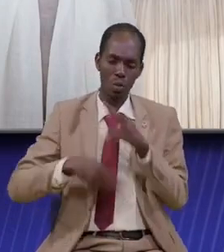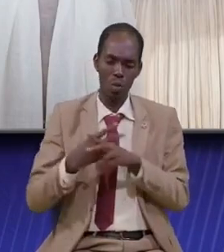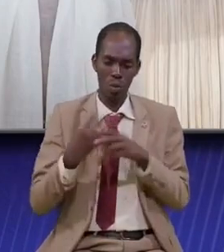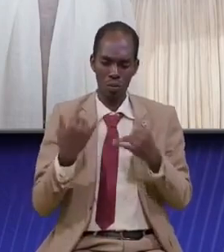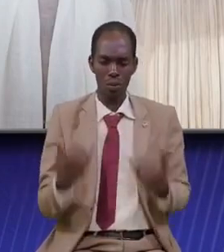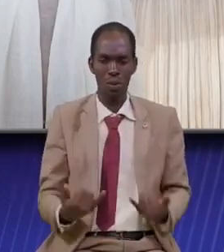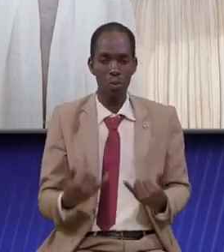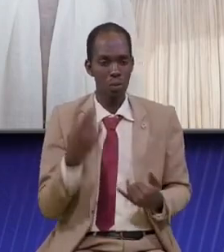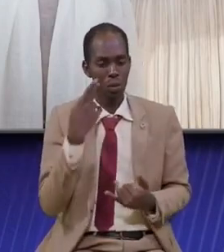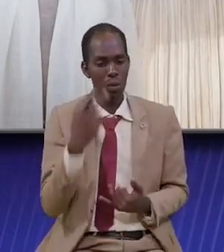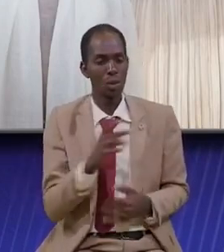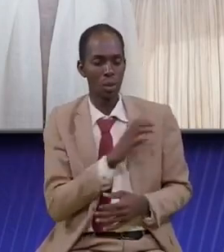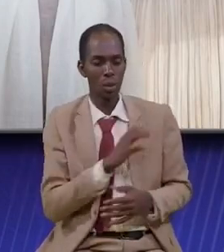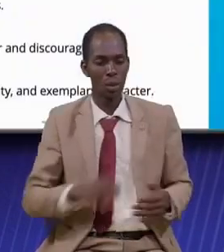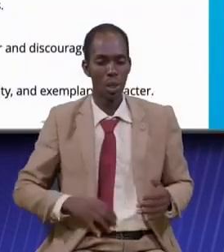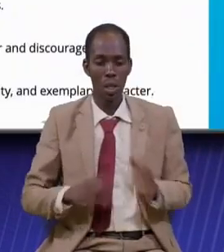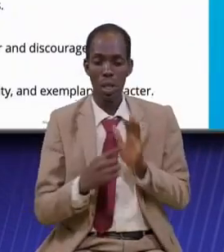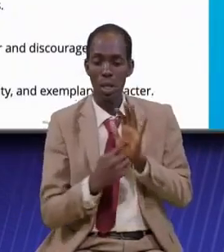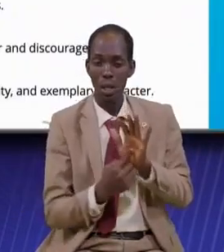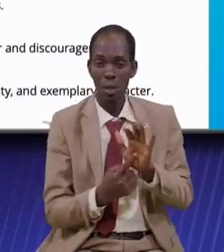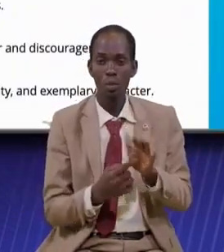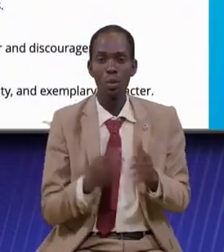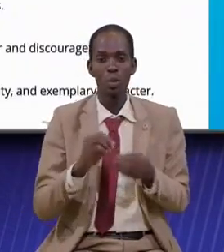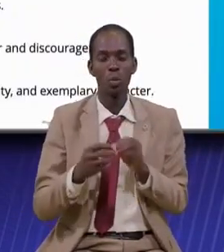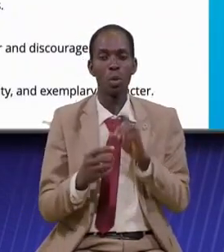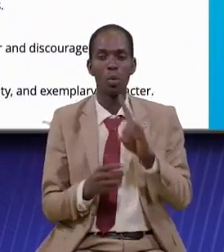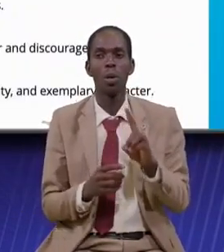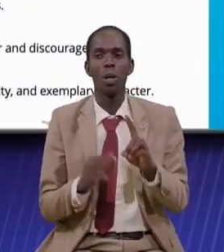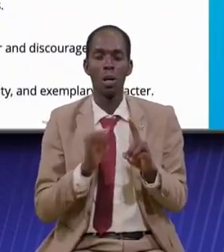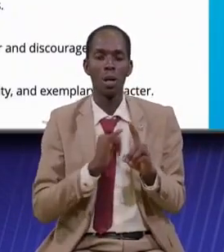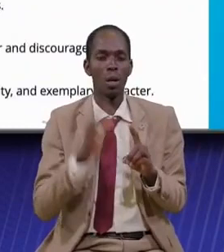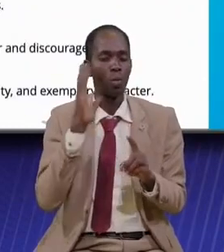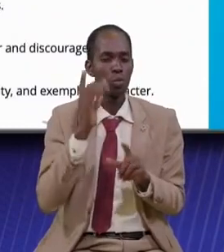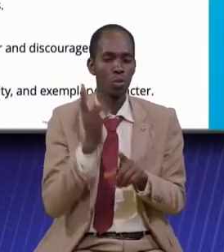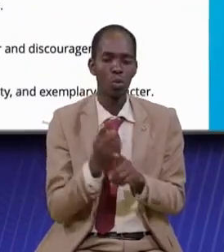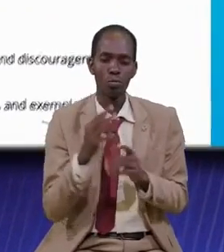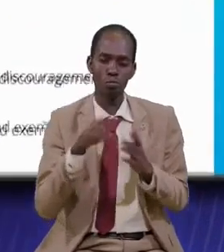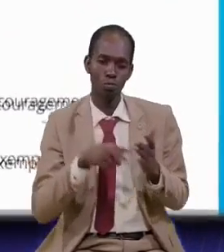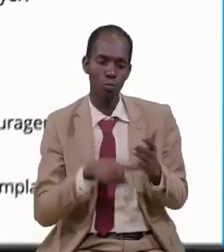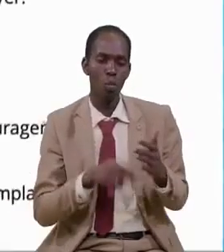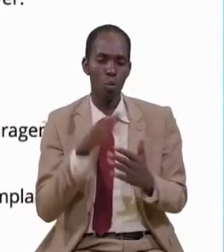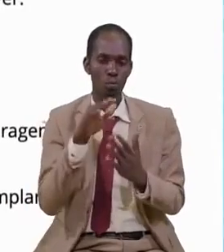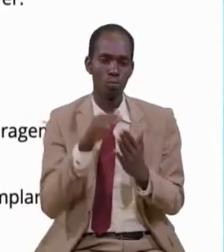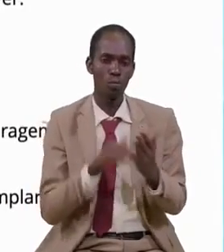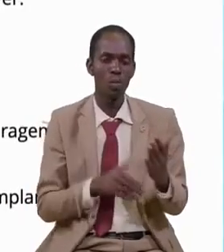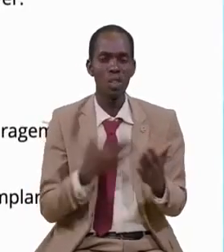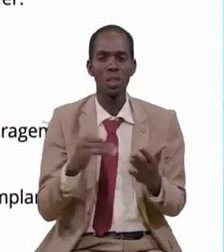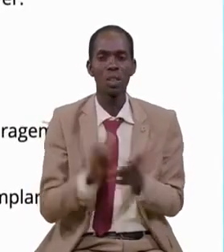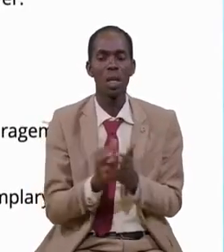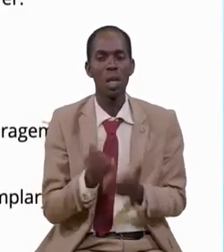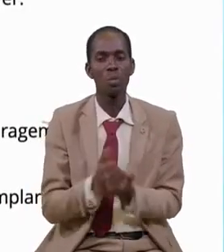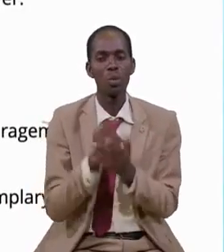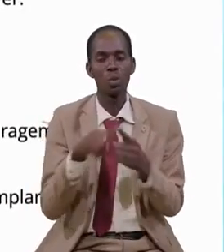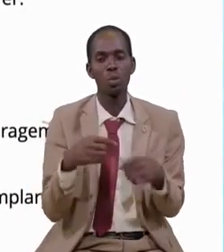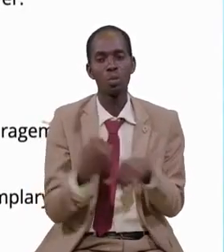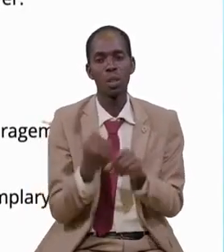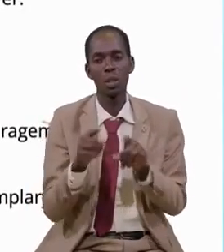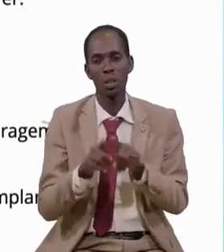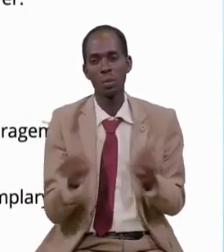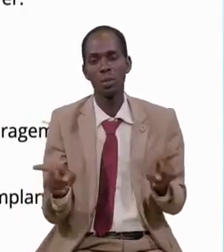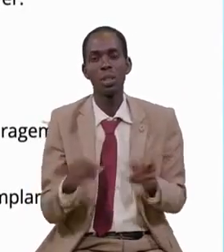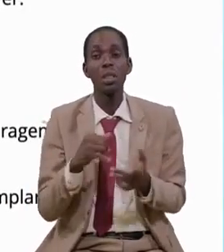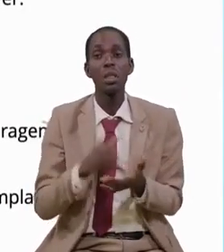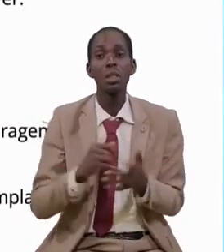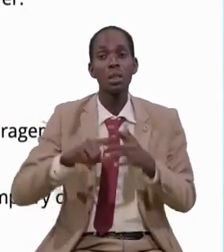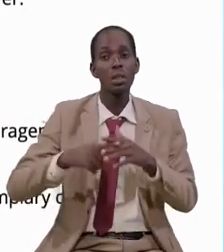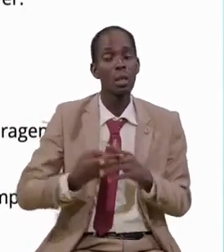Christ. Number one, I'm just going to run through these ways we can make a difference. Again, it starts with a relationship with God.